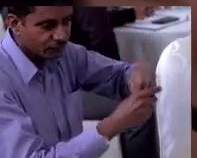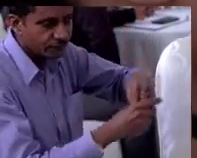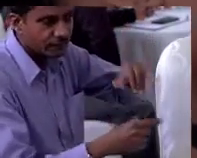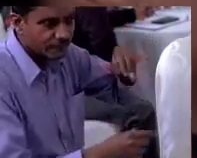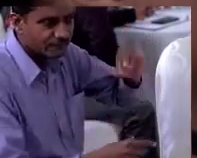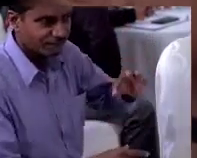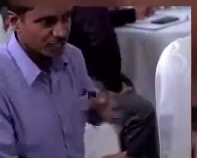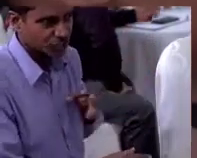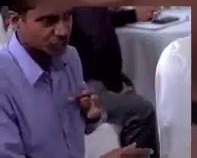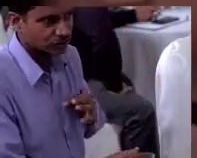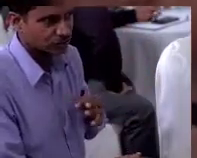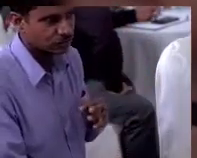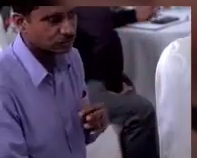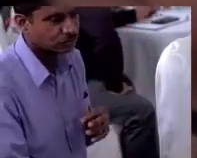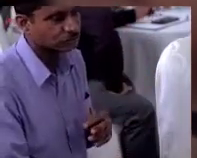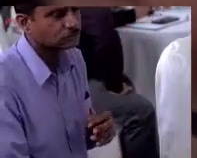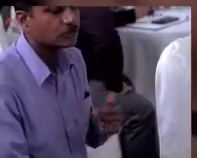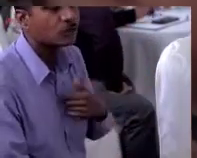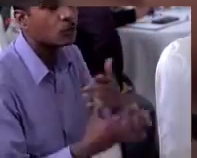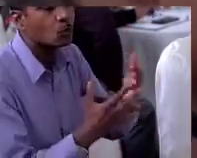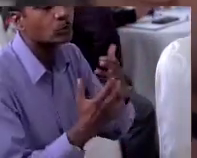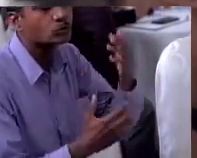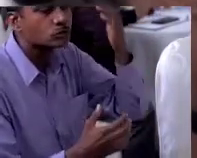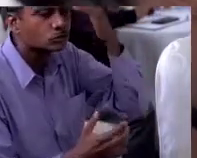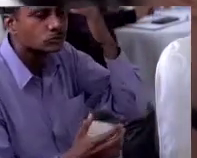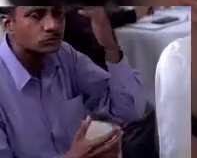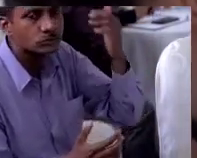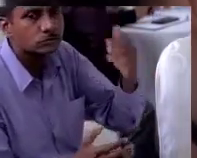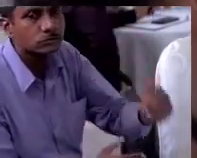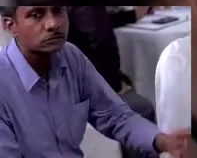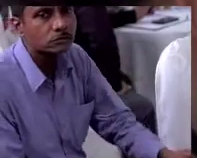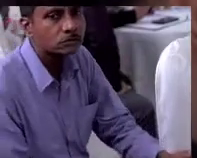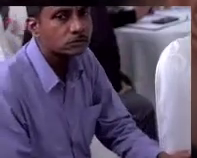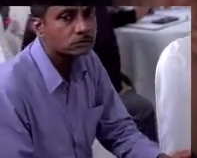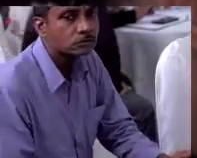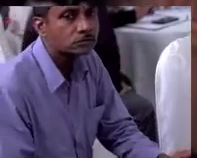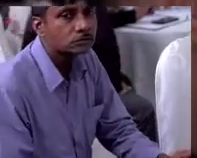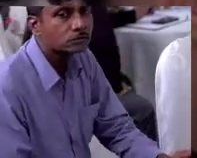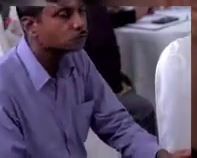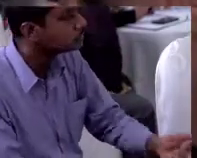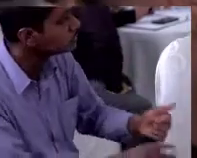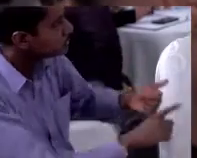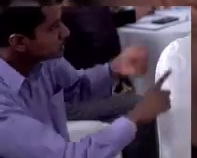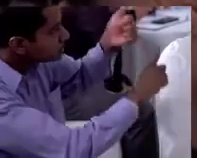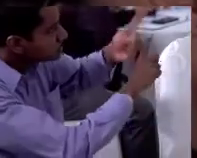to be successful in the market. But what I want to know is,